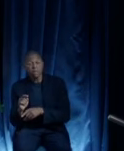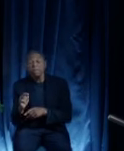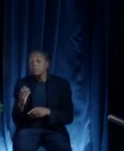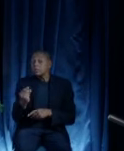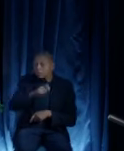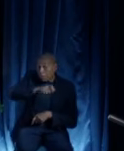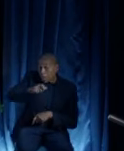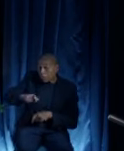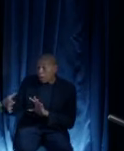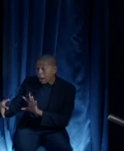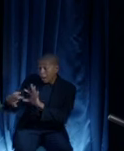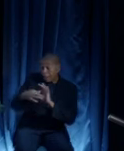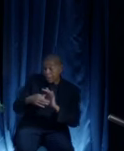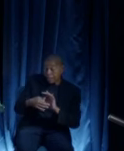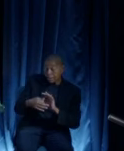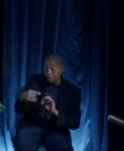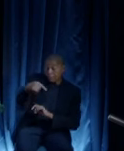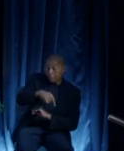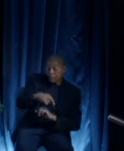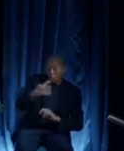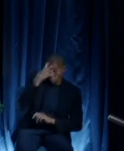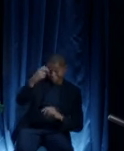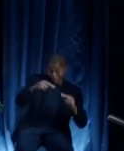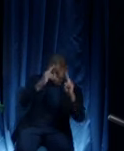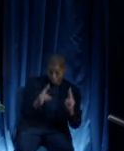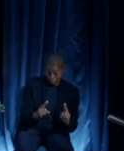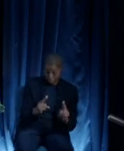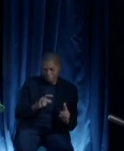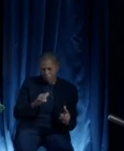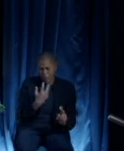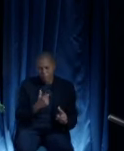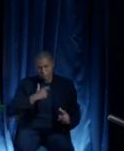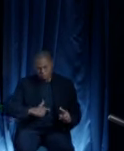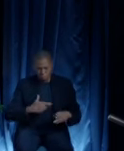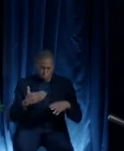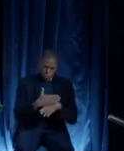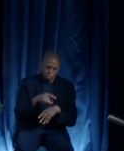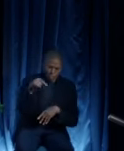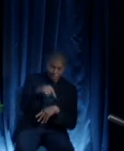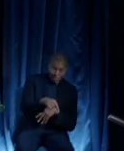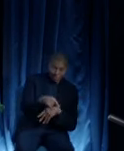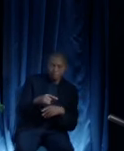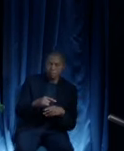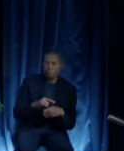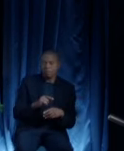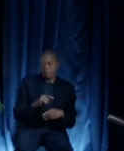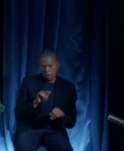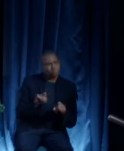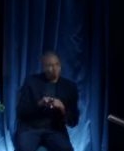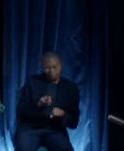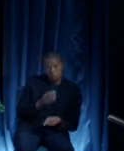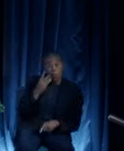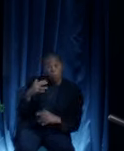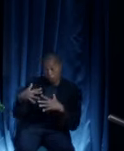or who sometimes or quite often might hold household office or privy conciliar office, who, when there